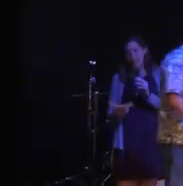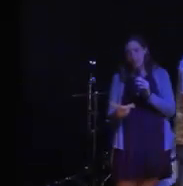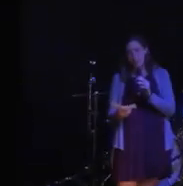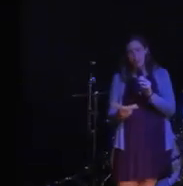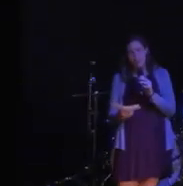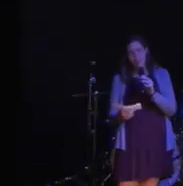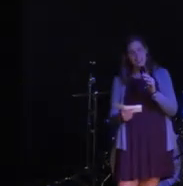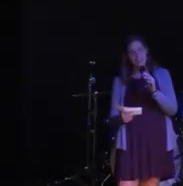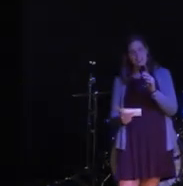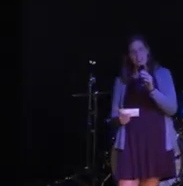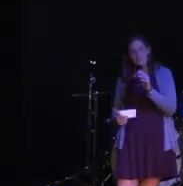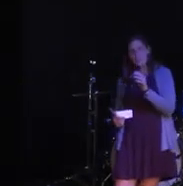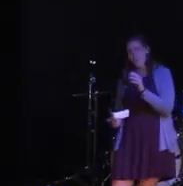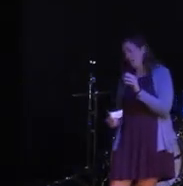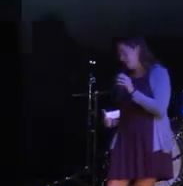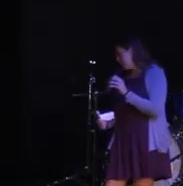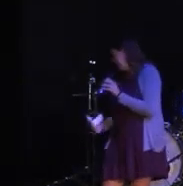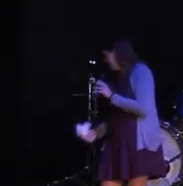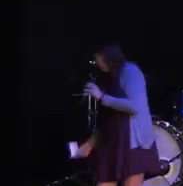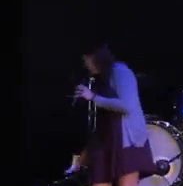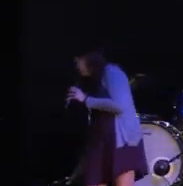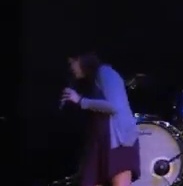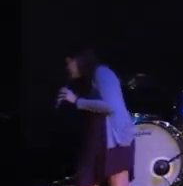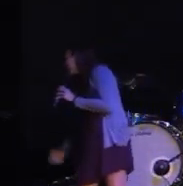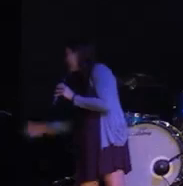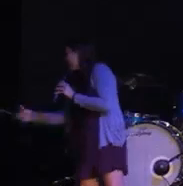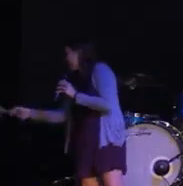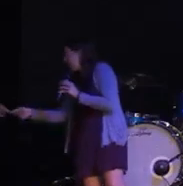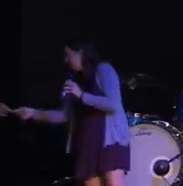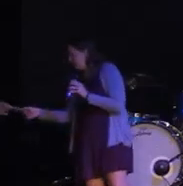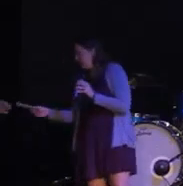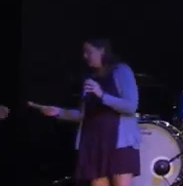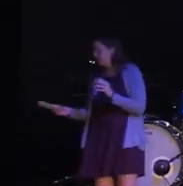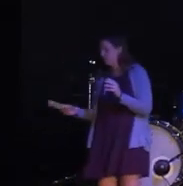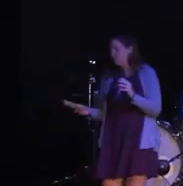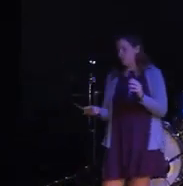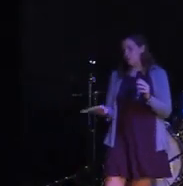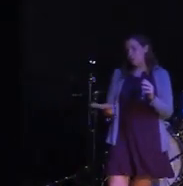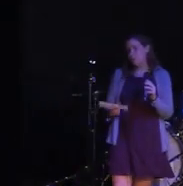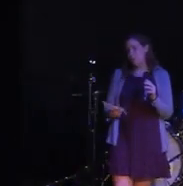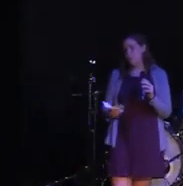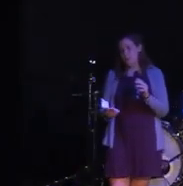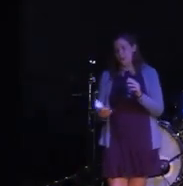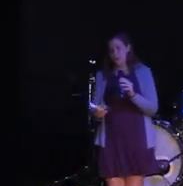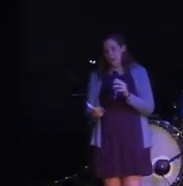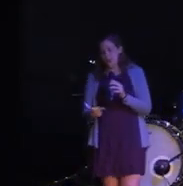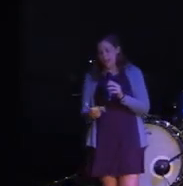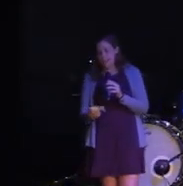Sebastopol, California. This is their first puppy.